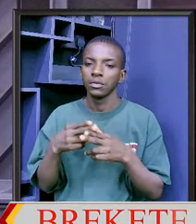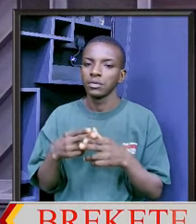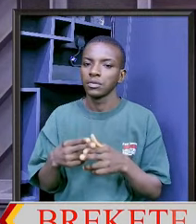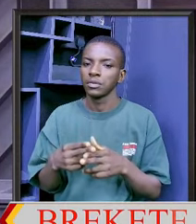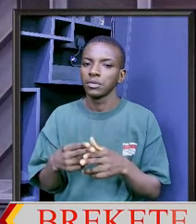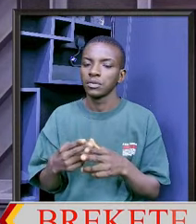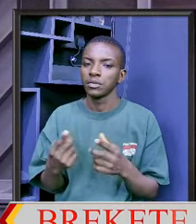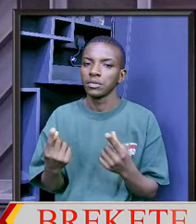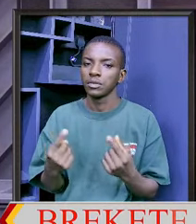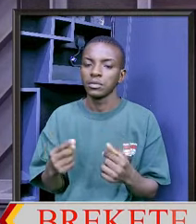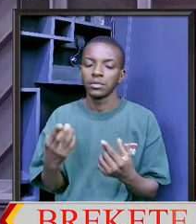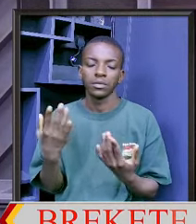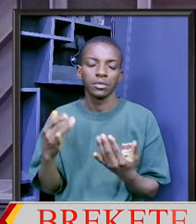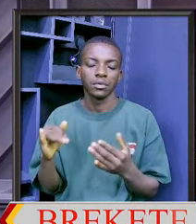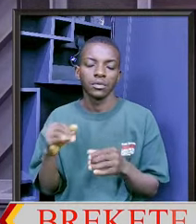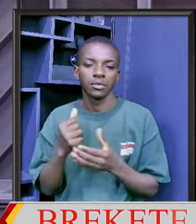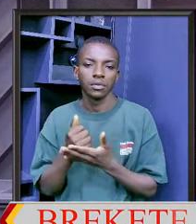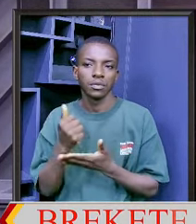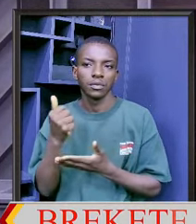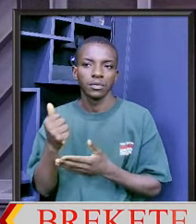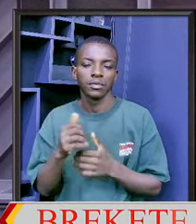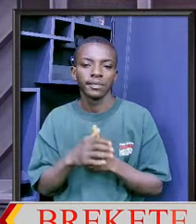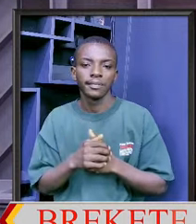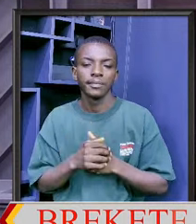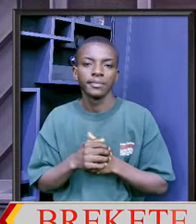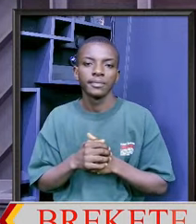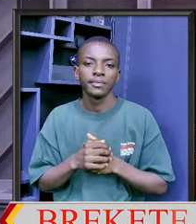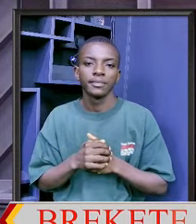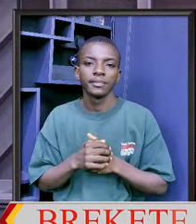forgive her of her shortcomings.